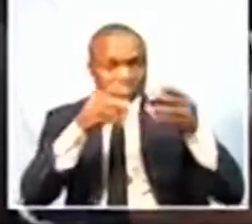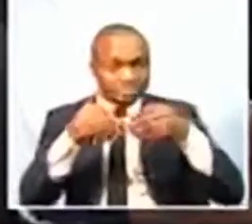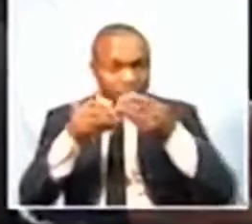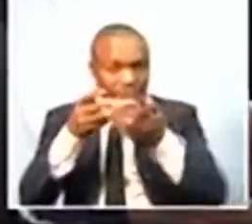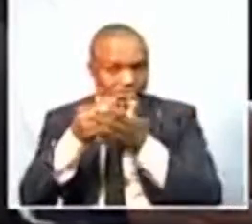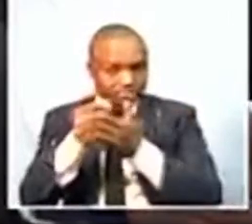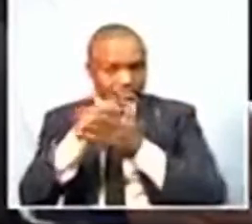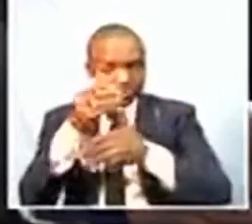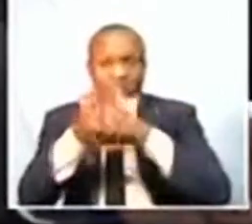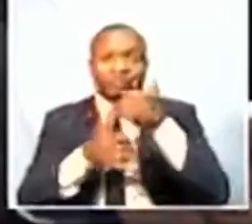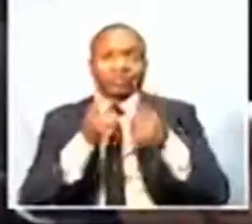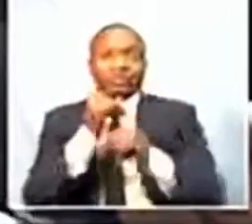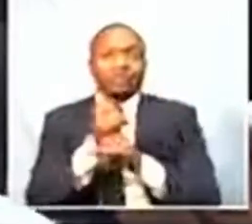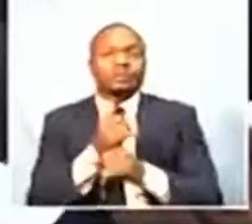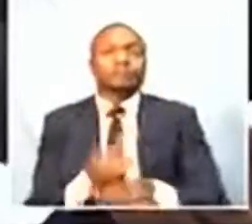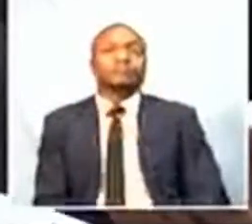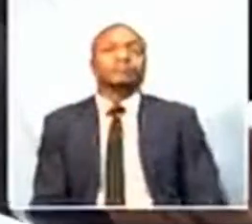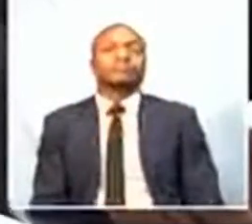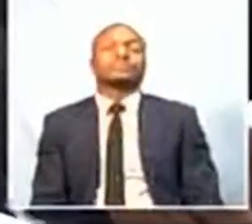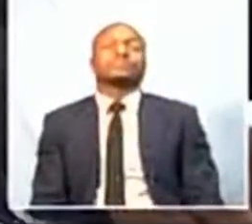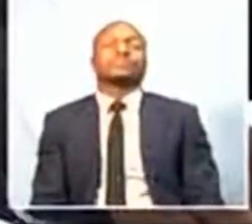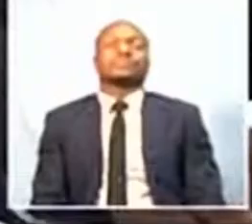year.